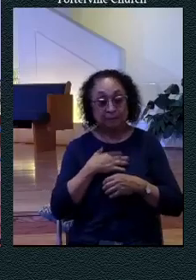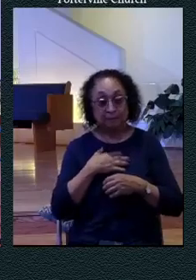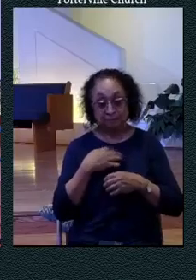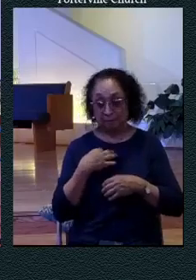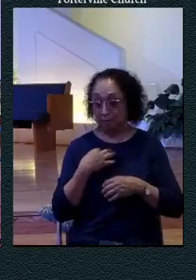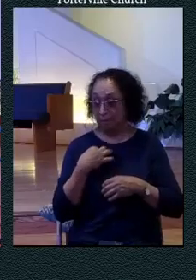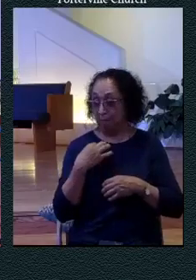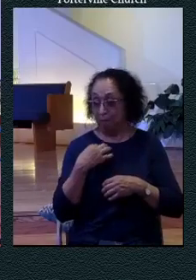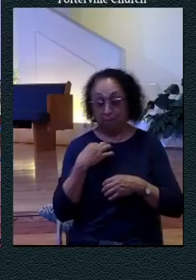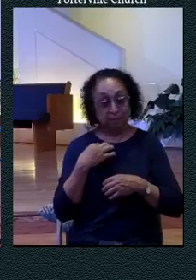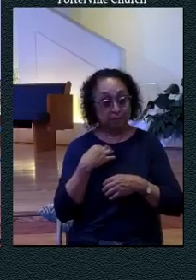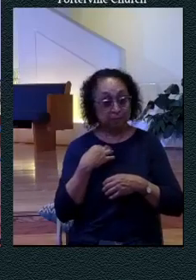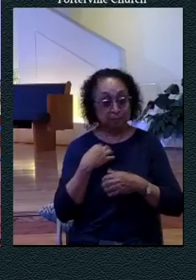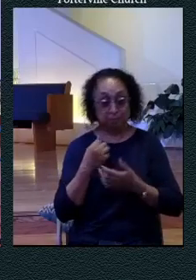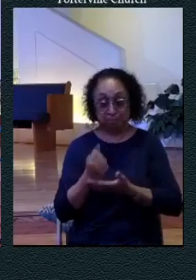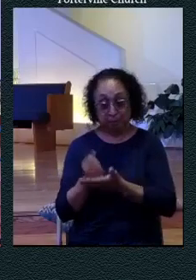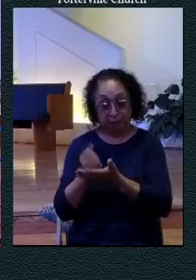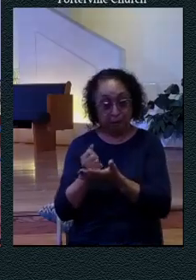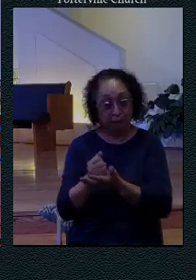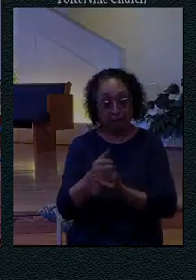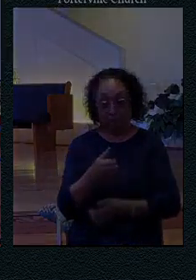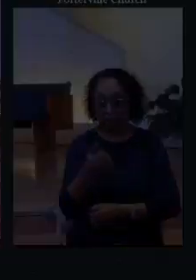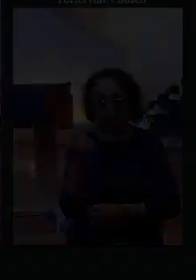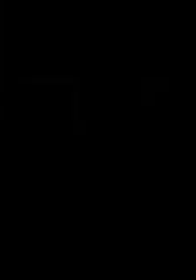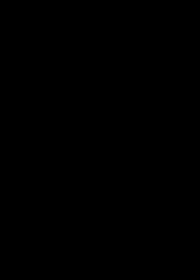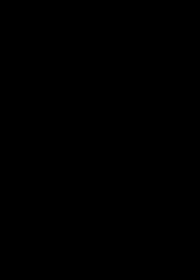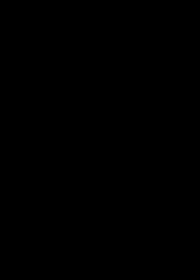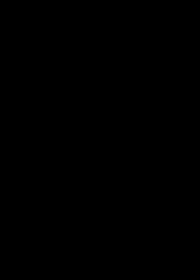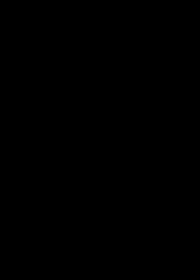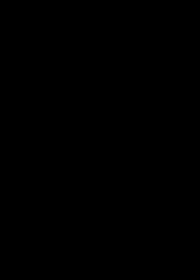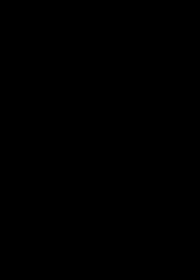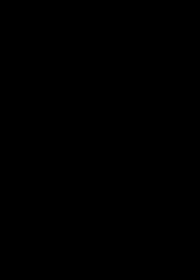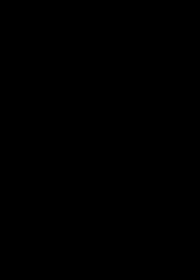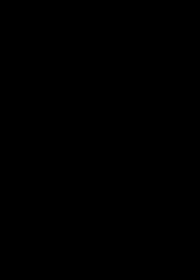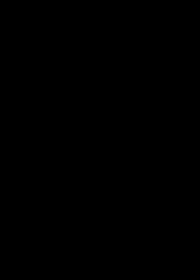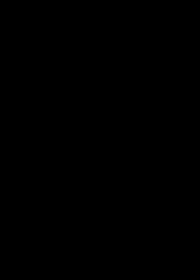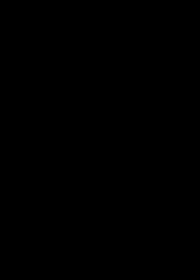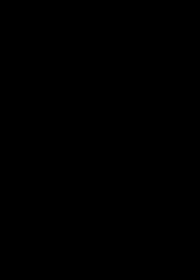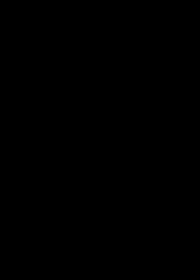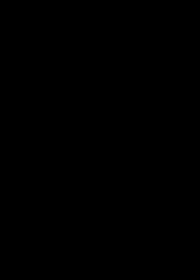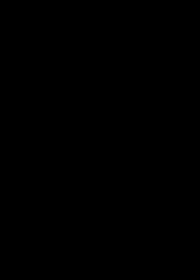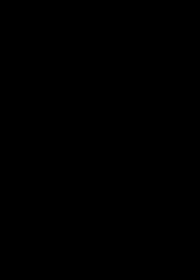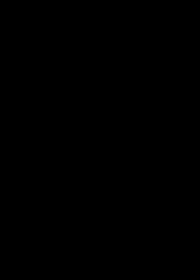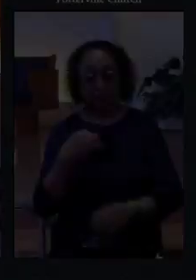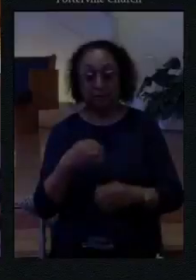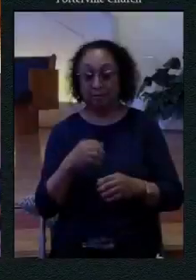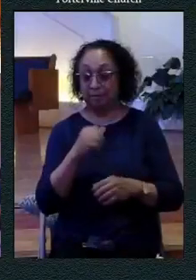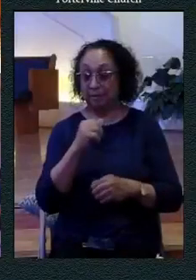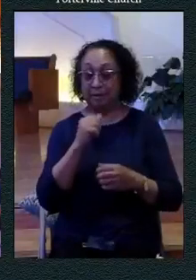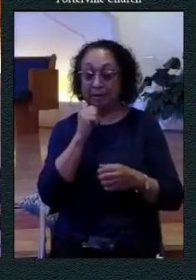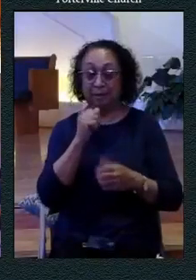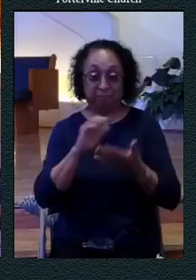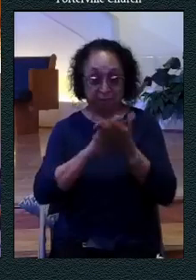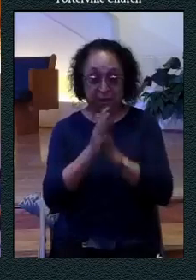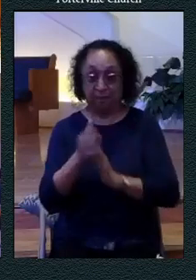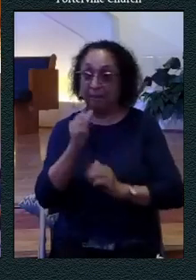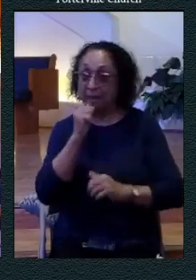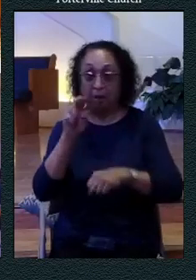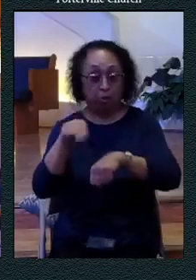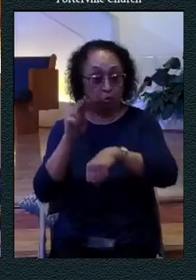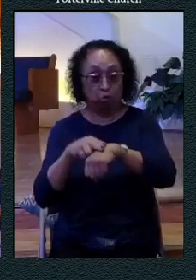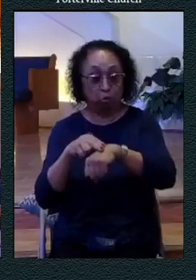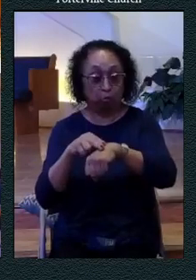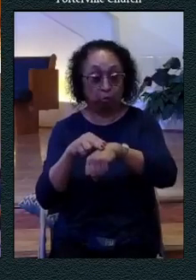with others. Hence the whole idea of volunteering, of becoming not normal. Now, if we look at